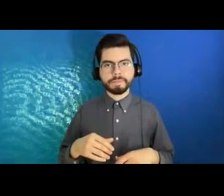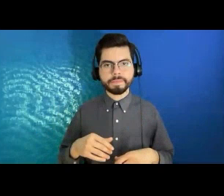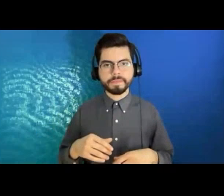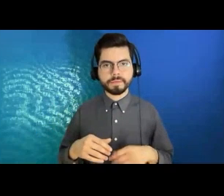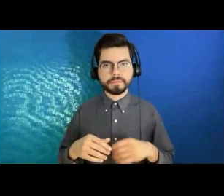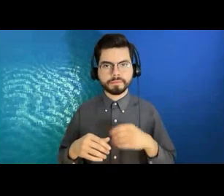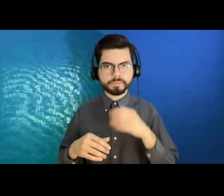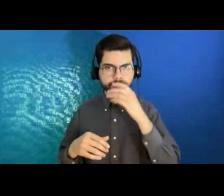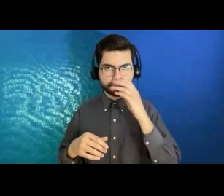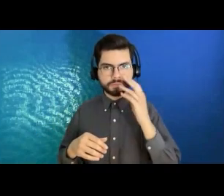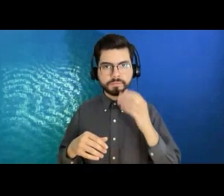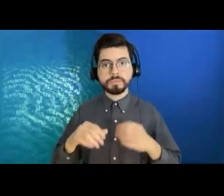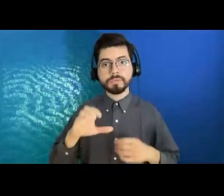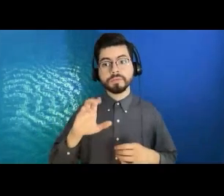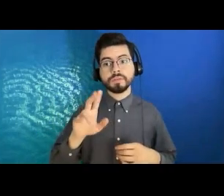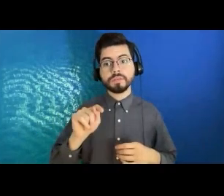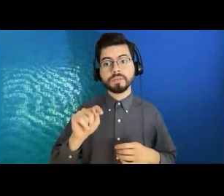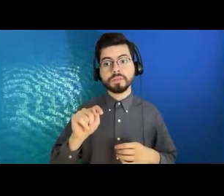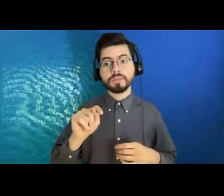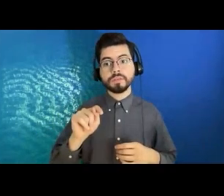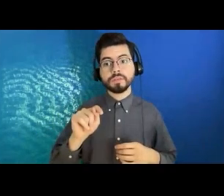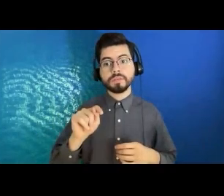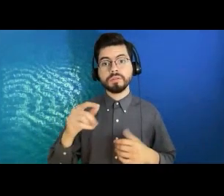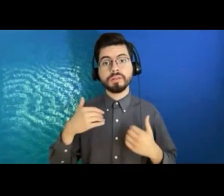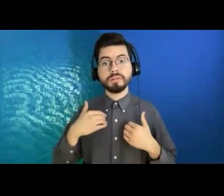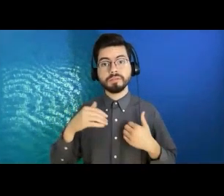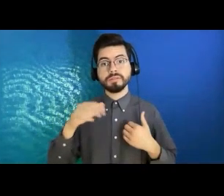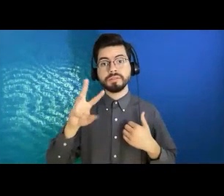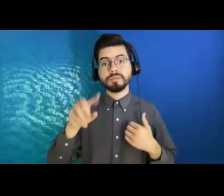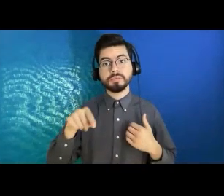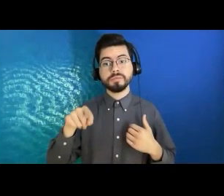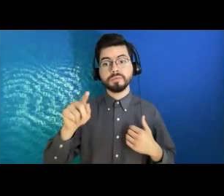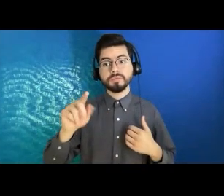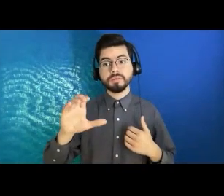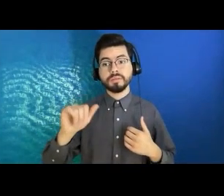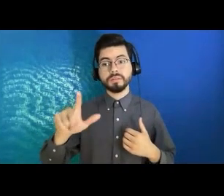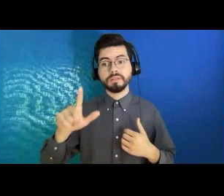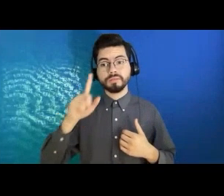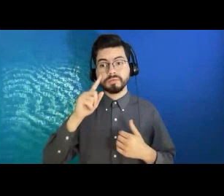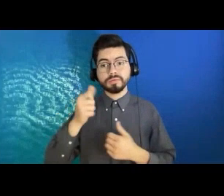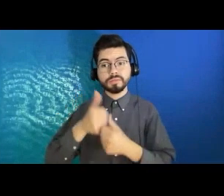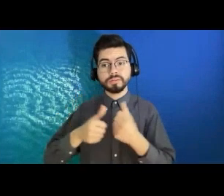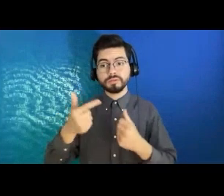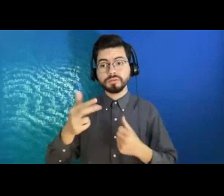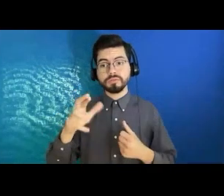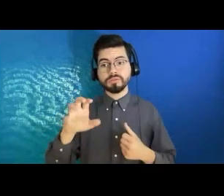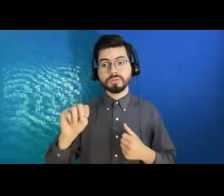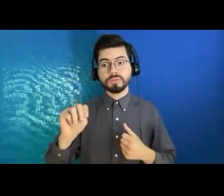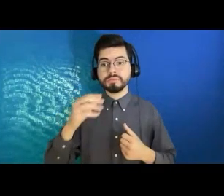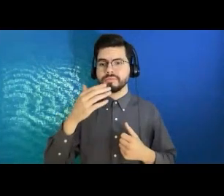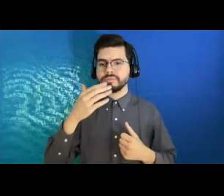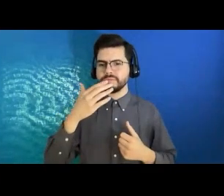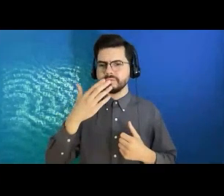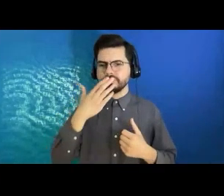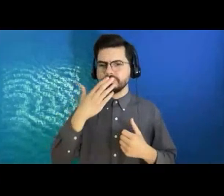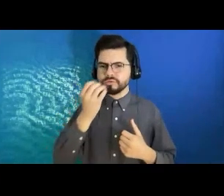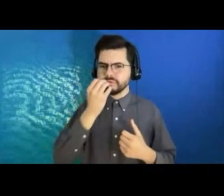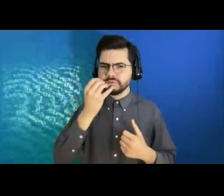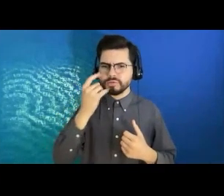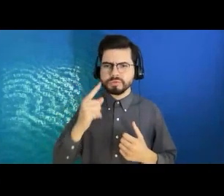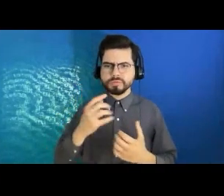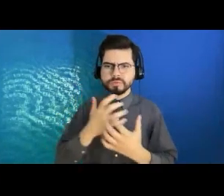Cutthroat trout, 6.1 kilocalories per gram and 23% body fat. So it's a really good Food for bears. It is threatened